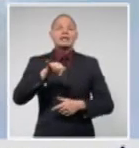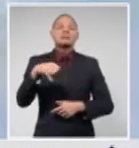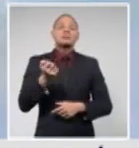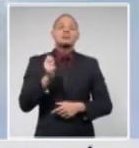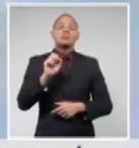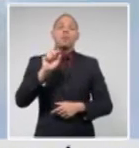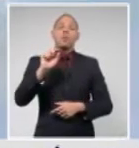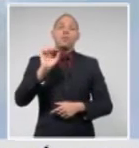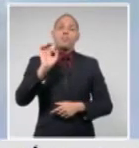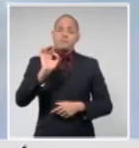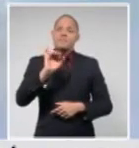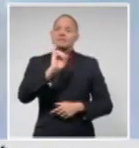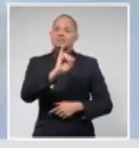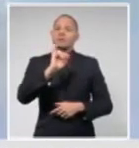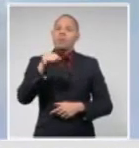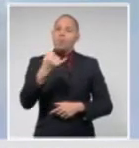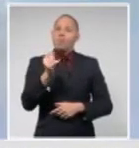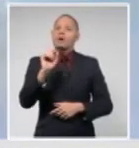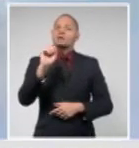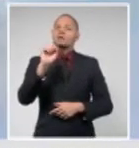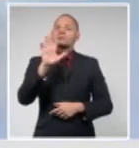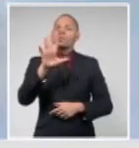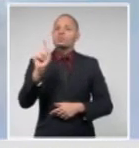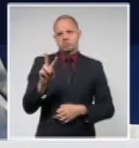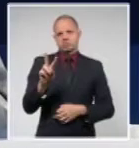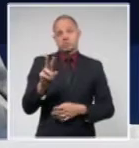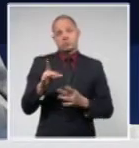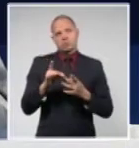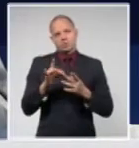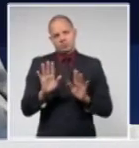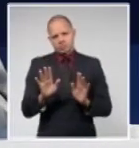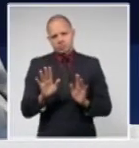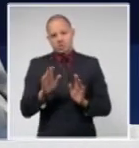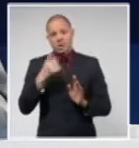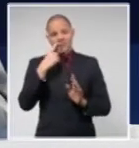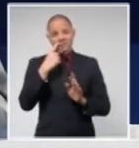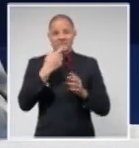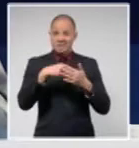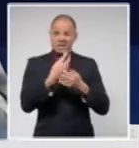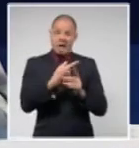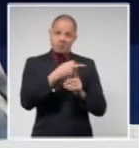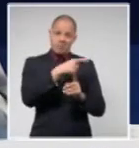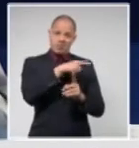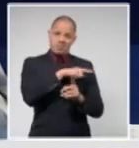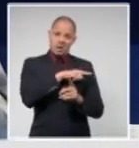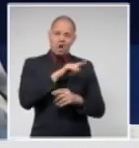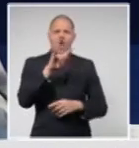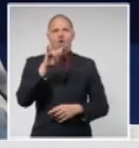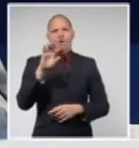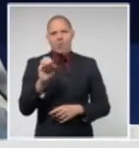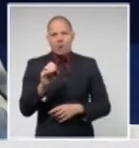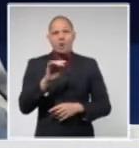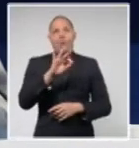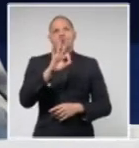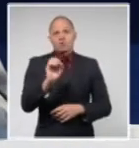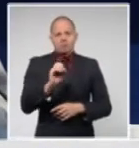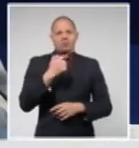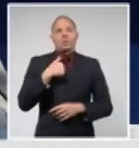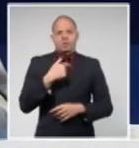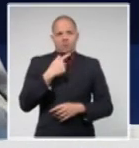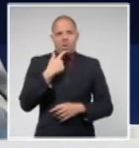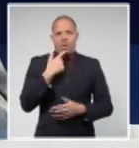at 6.51 per 100,000 inhabitants over the last 15 days.